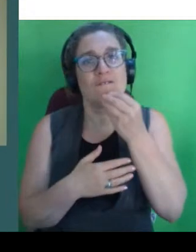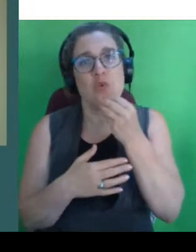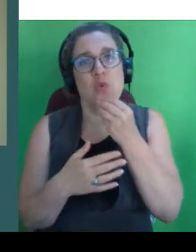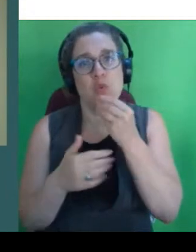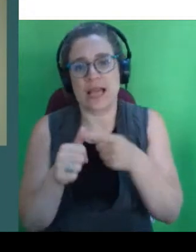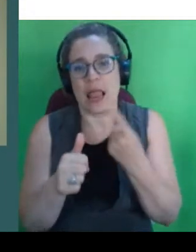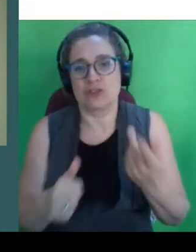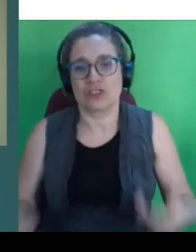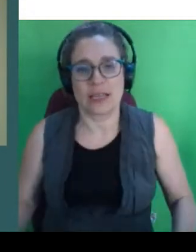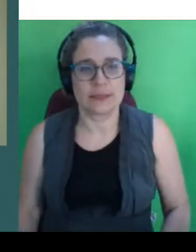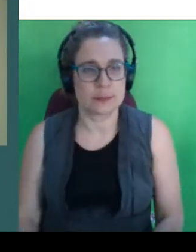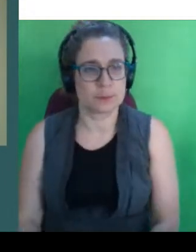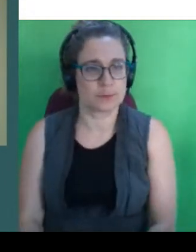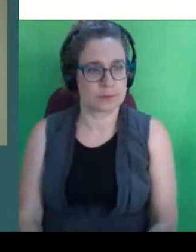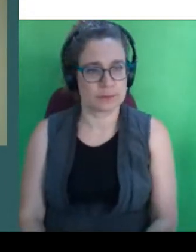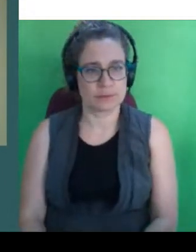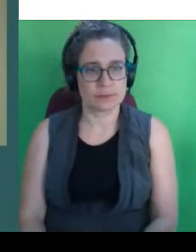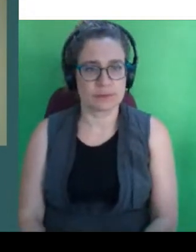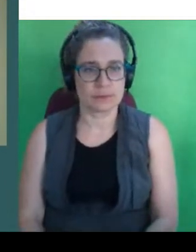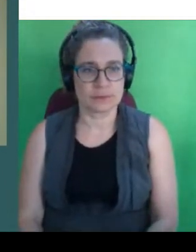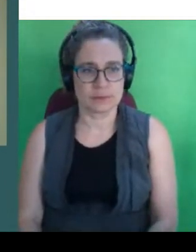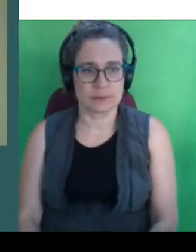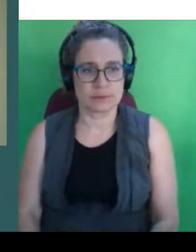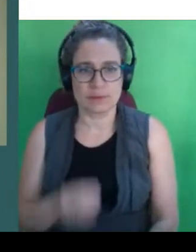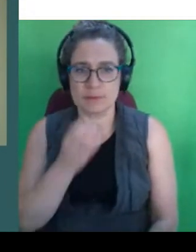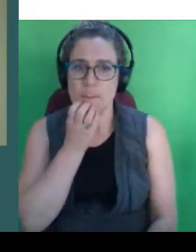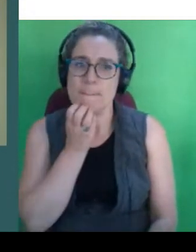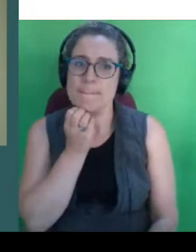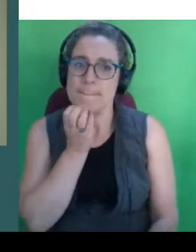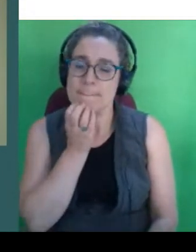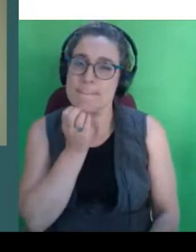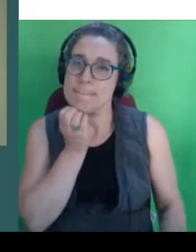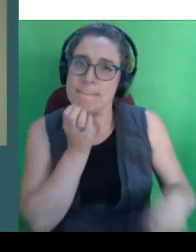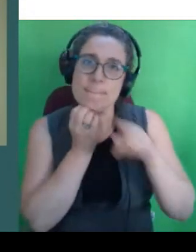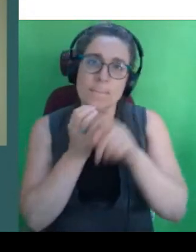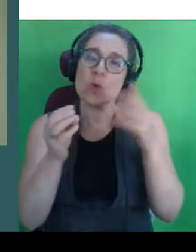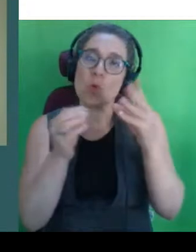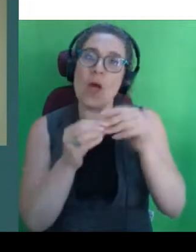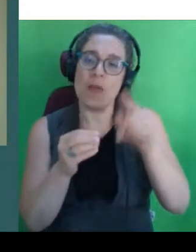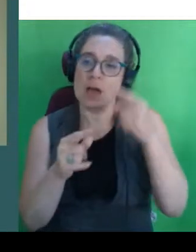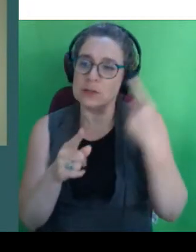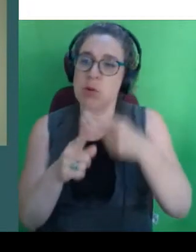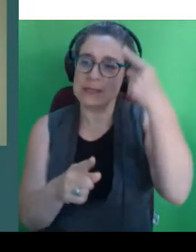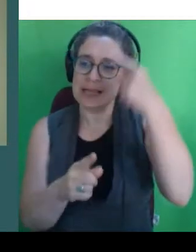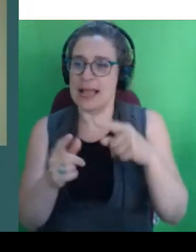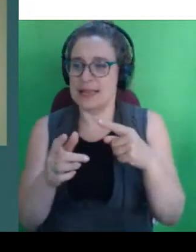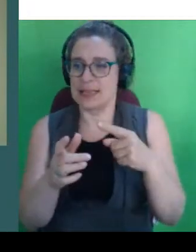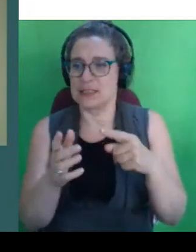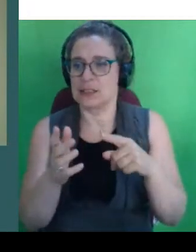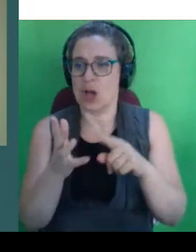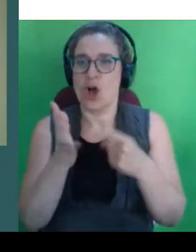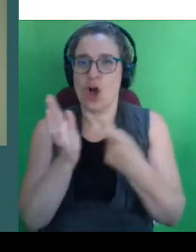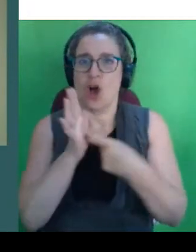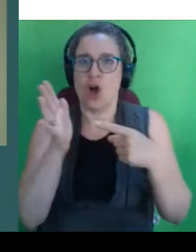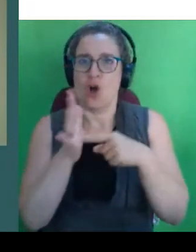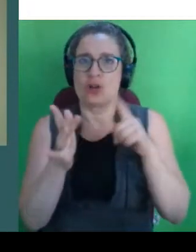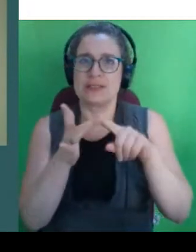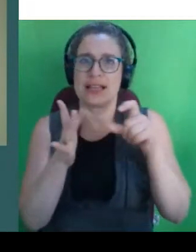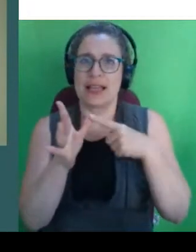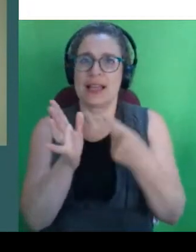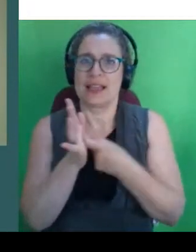Thank you. But sorry, with spontaneous urticaria, there is no test to confirm spontaneous